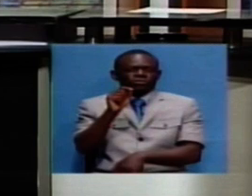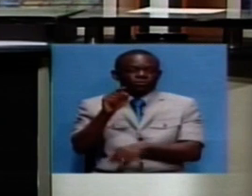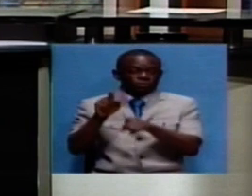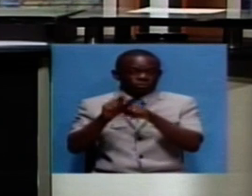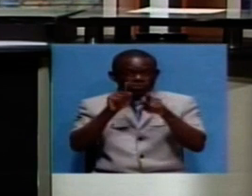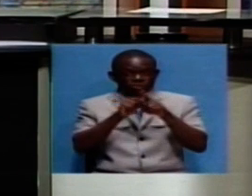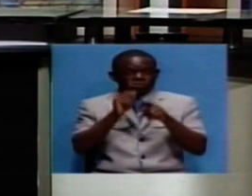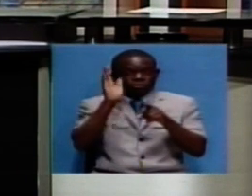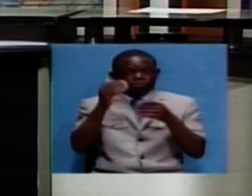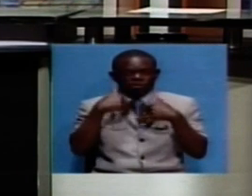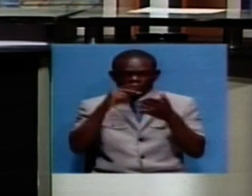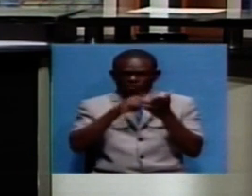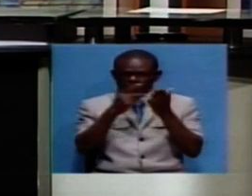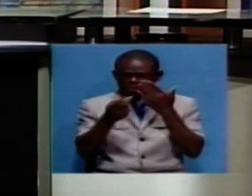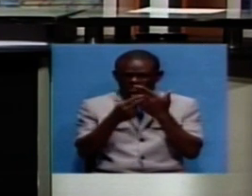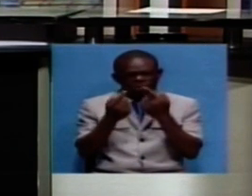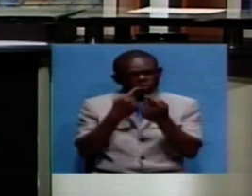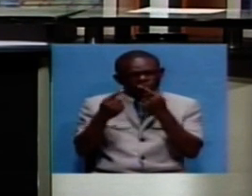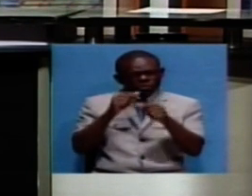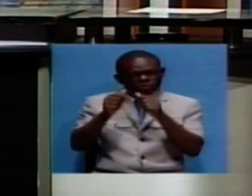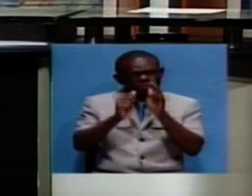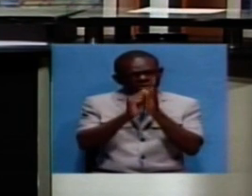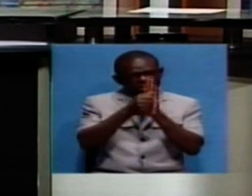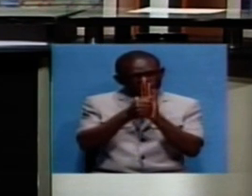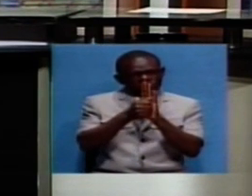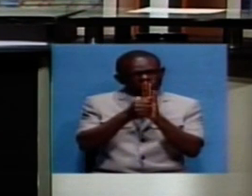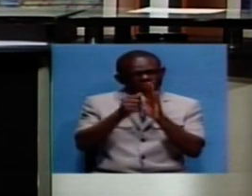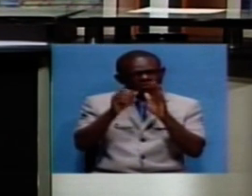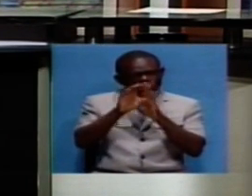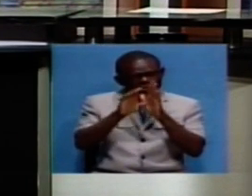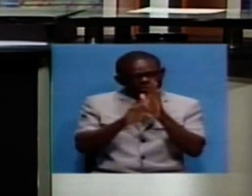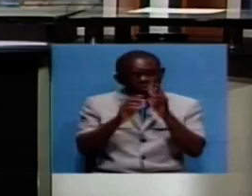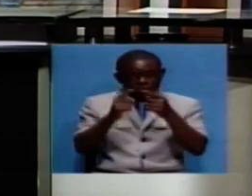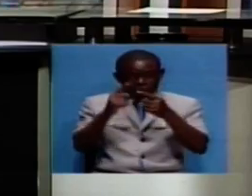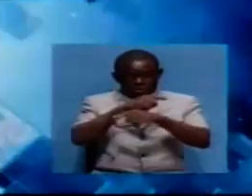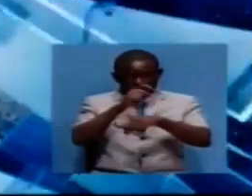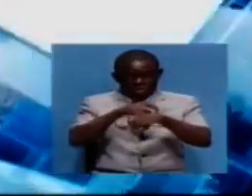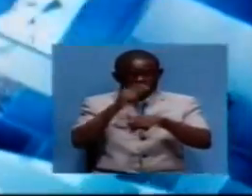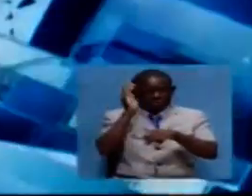31 of the Republican Constitution at 21 hours tonight. Keep watching.